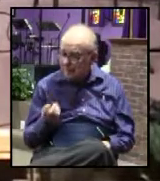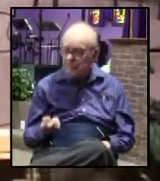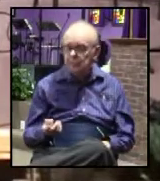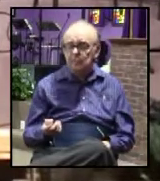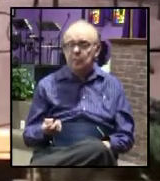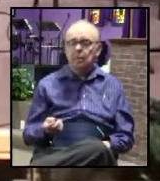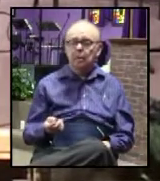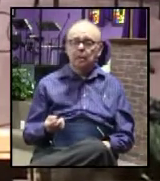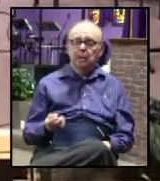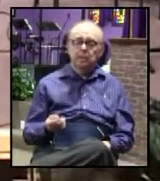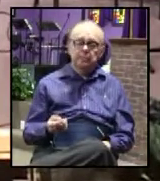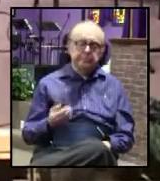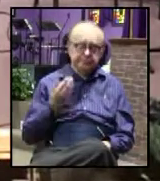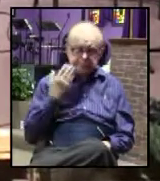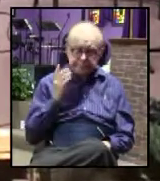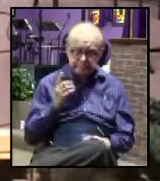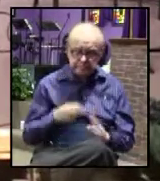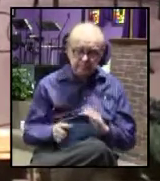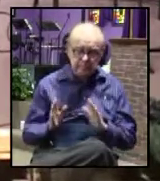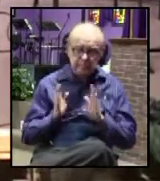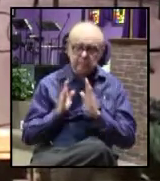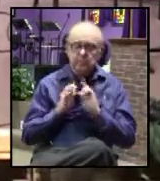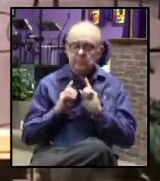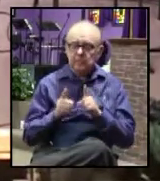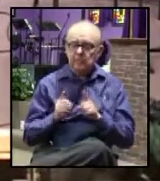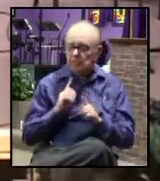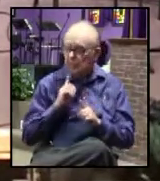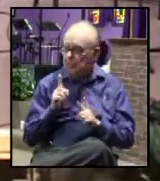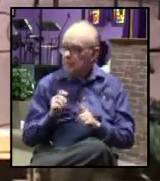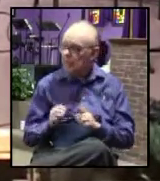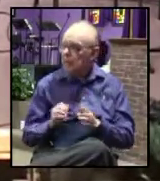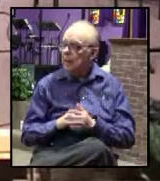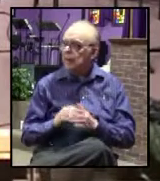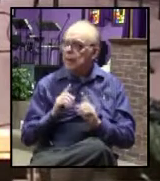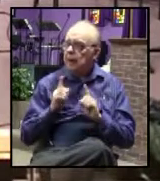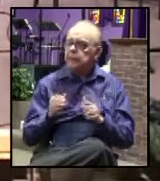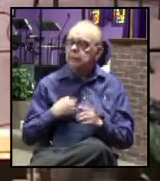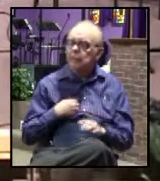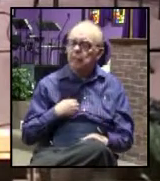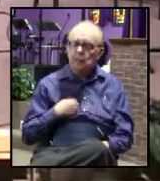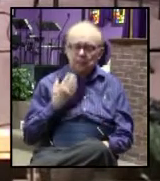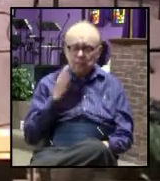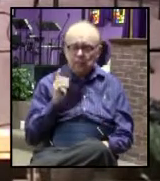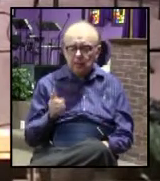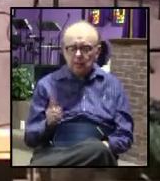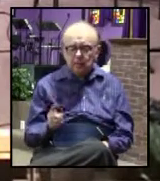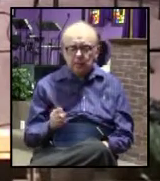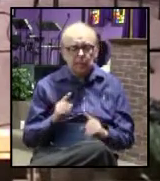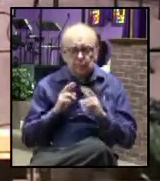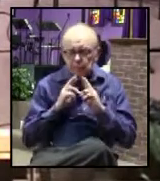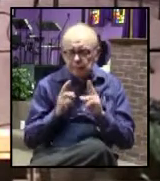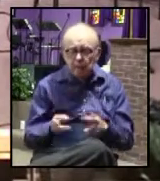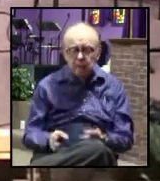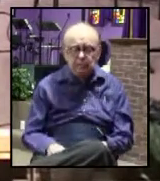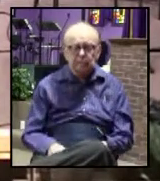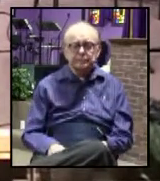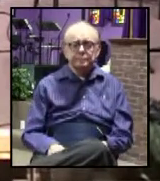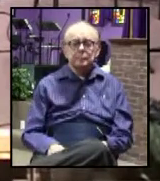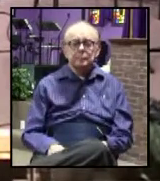them. I have no clue how to answer the questions that they're asking, God. I don't know the response.